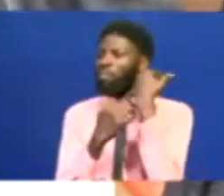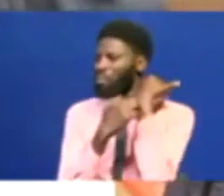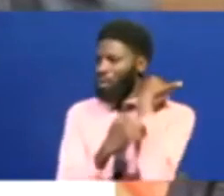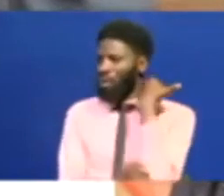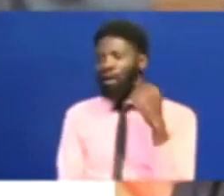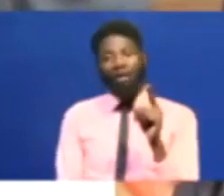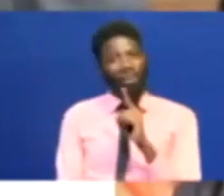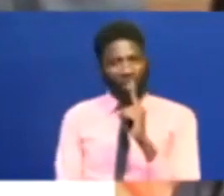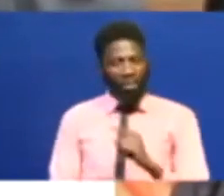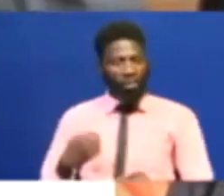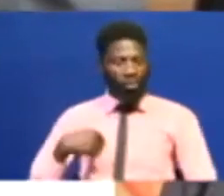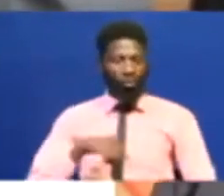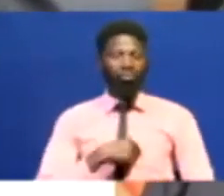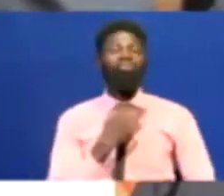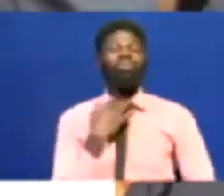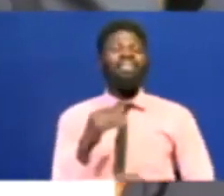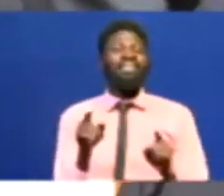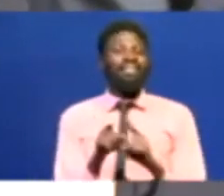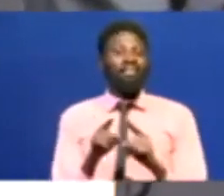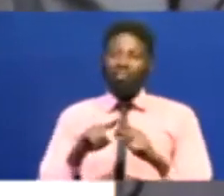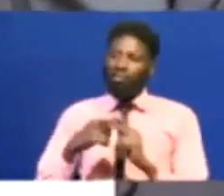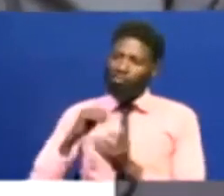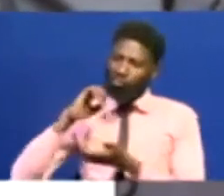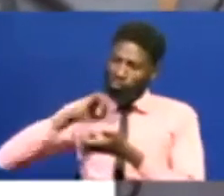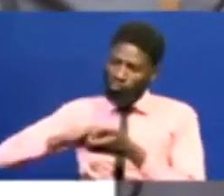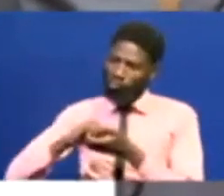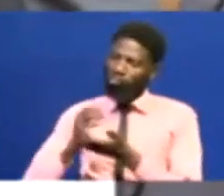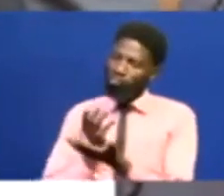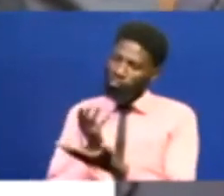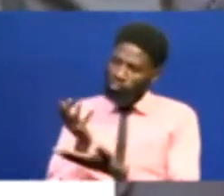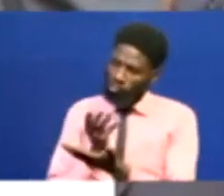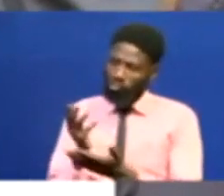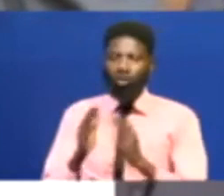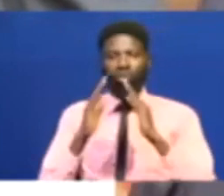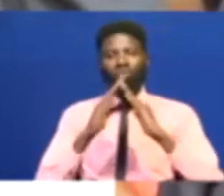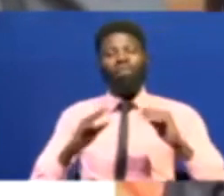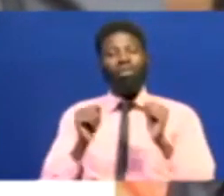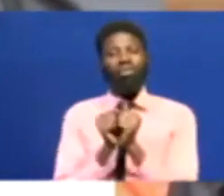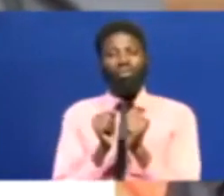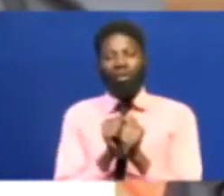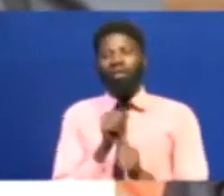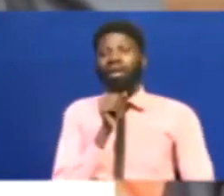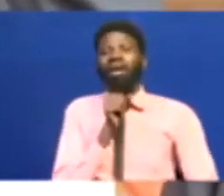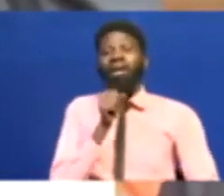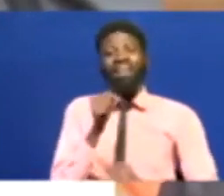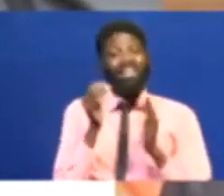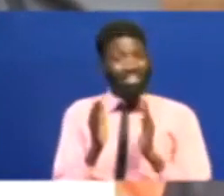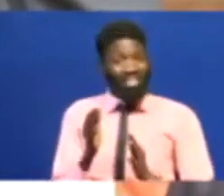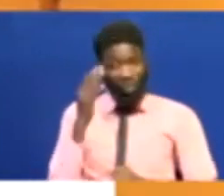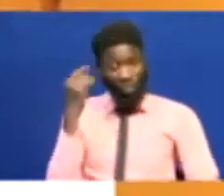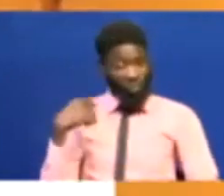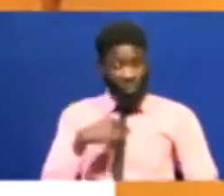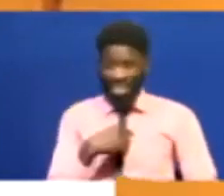want now to start engaging the wazee wa nyumba kumi, because we've not reached them